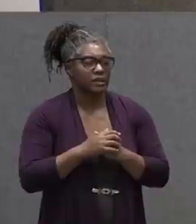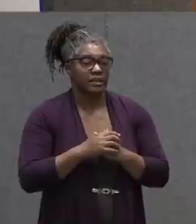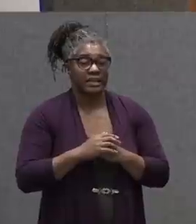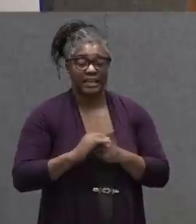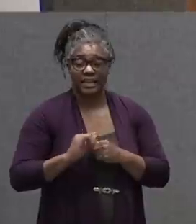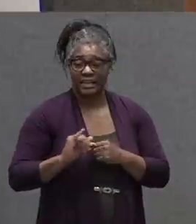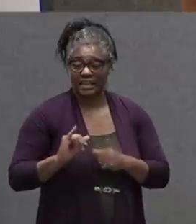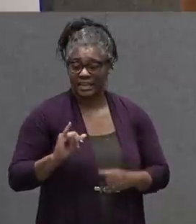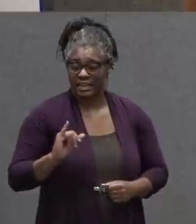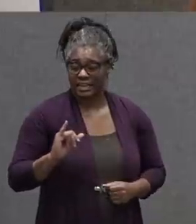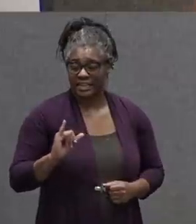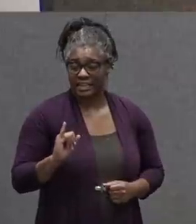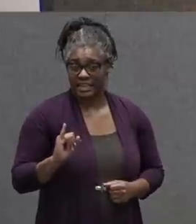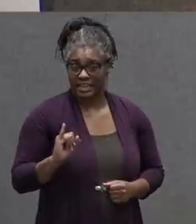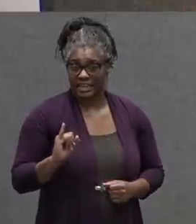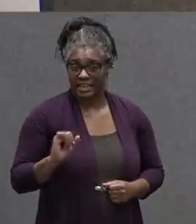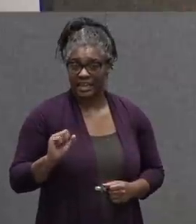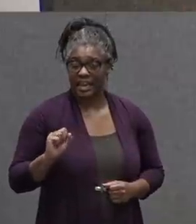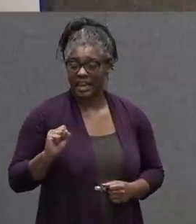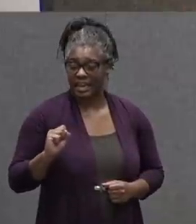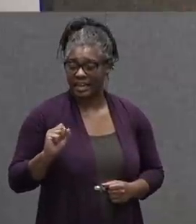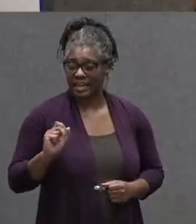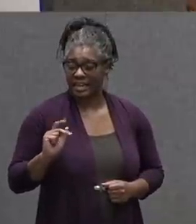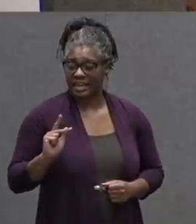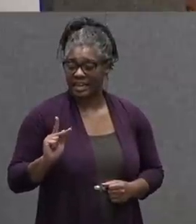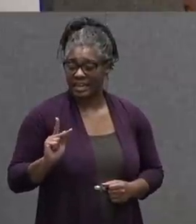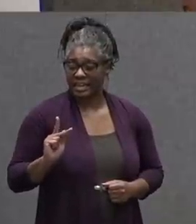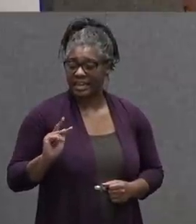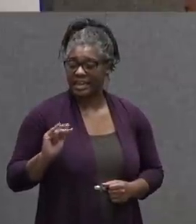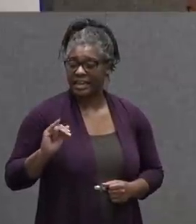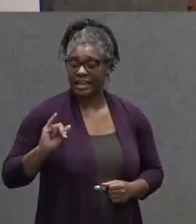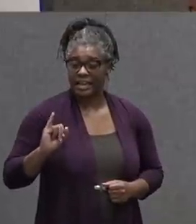I. Very good. One more sound.